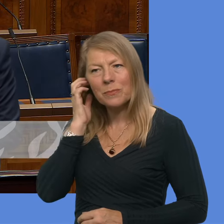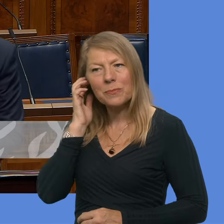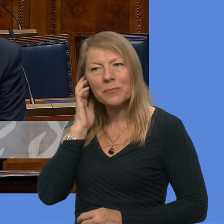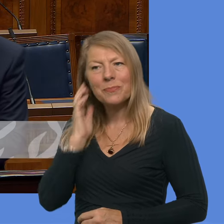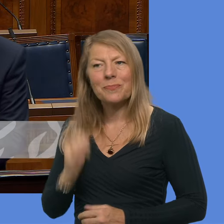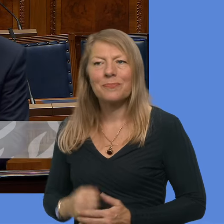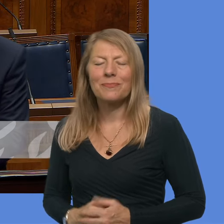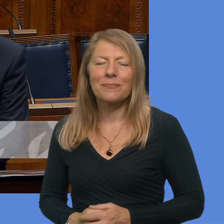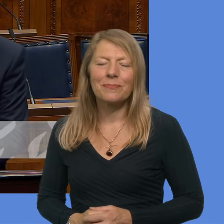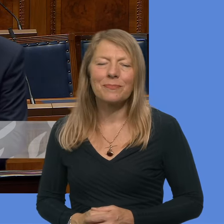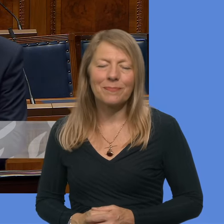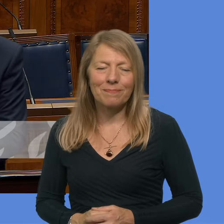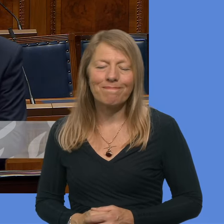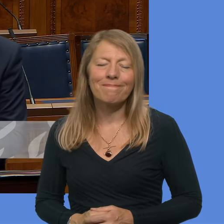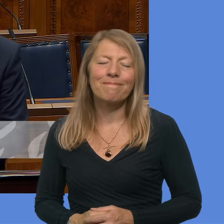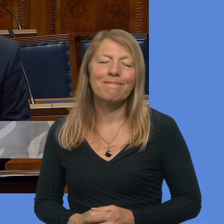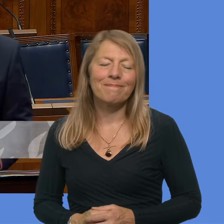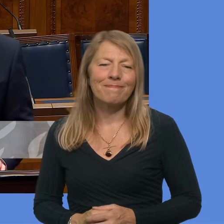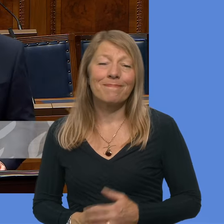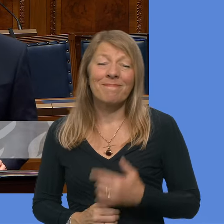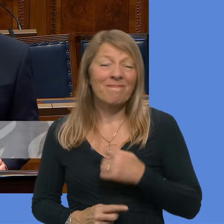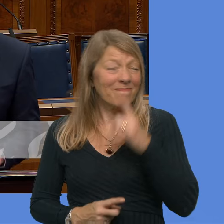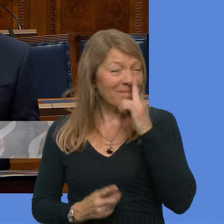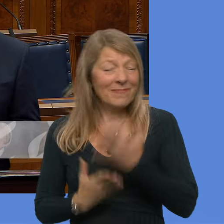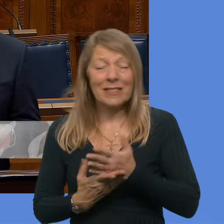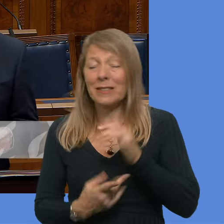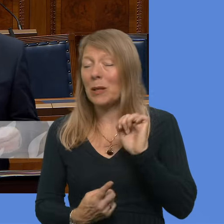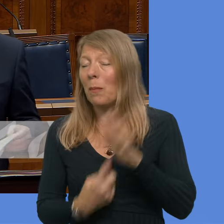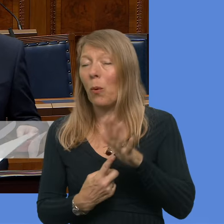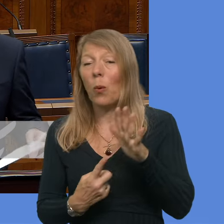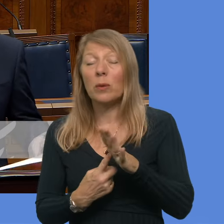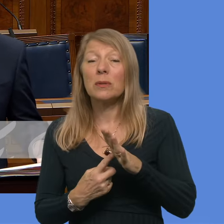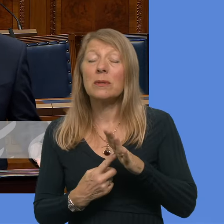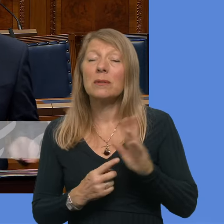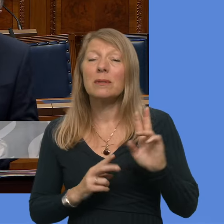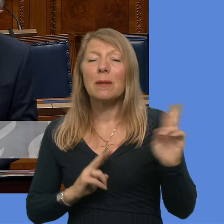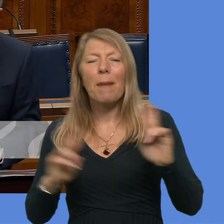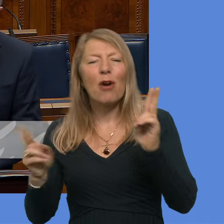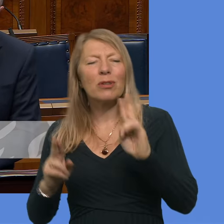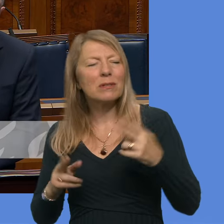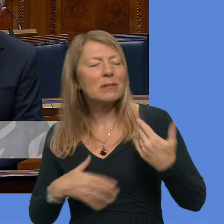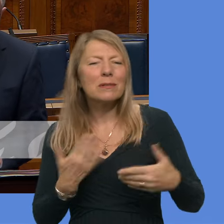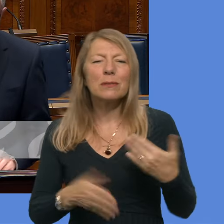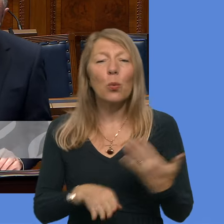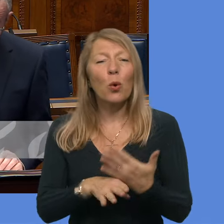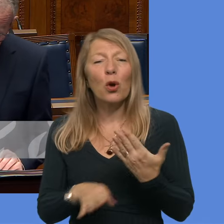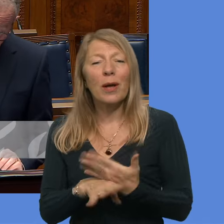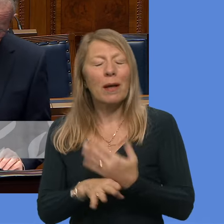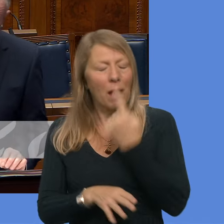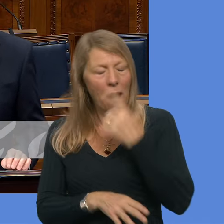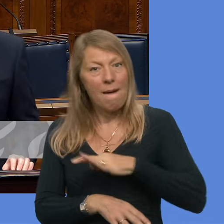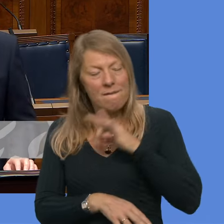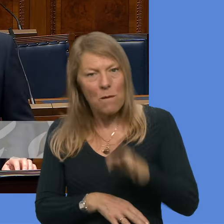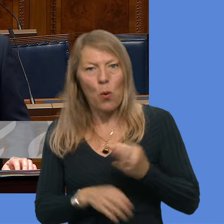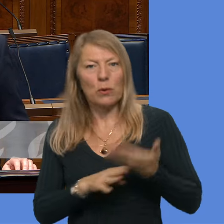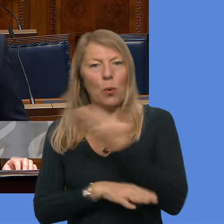Ensuring that working parents have access to high-quality, affordable childcare is a priority for the executive. We need a childcare solution which aligns with my own economic